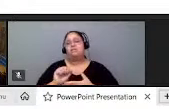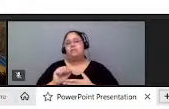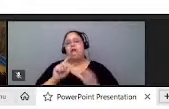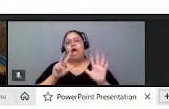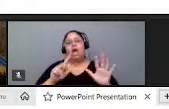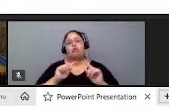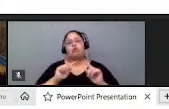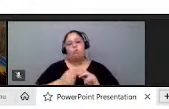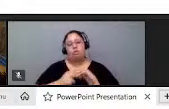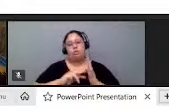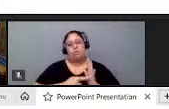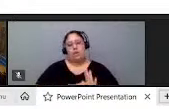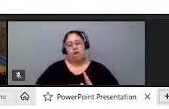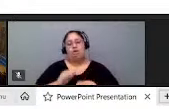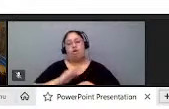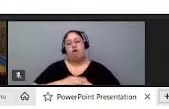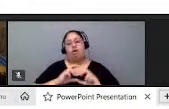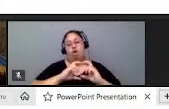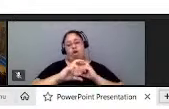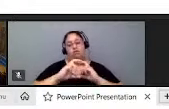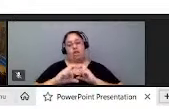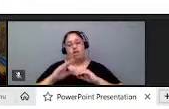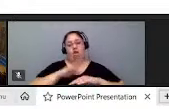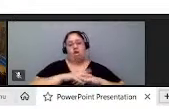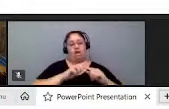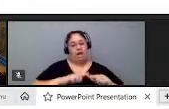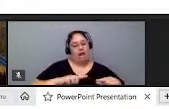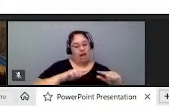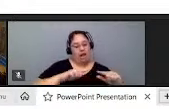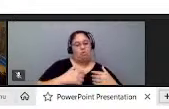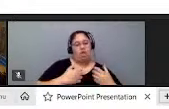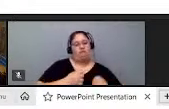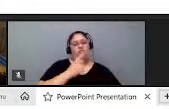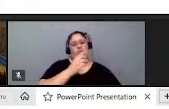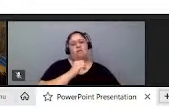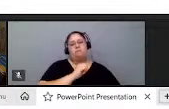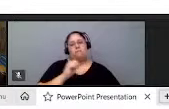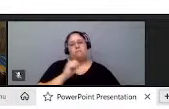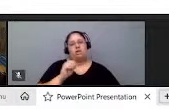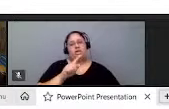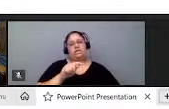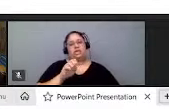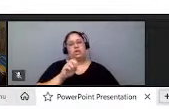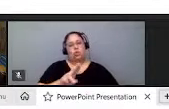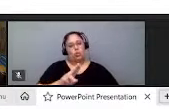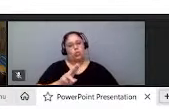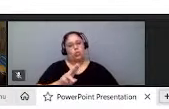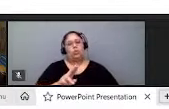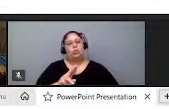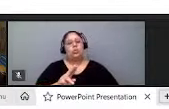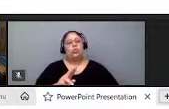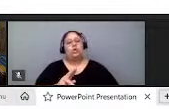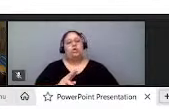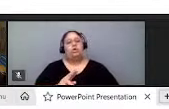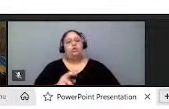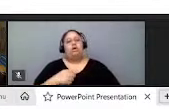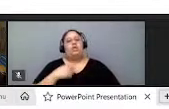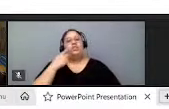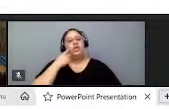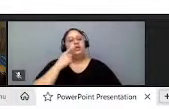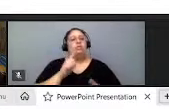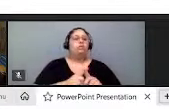plan on the containers on the land side we currently have a capacity of 1 million teus um and I think